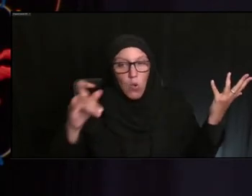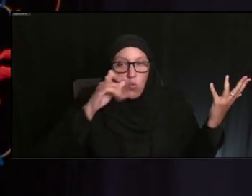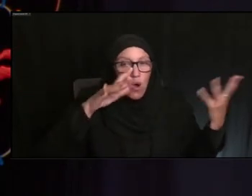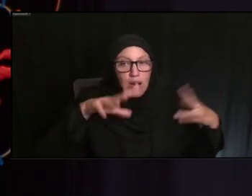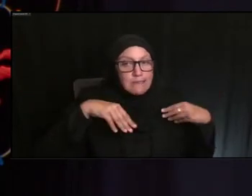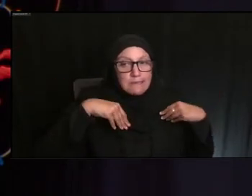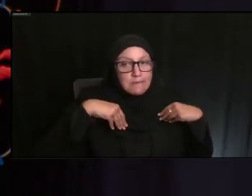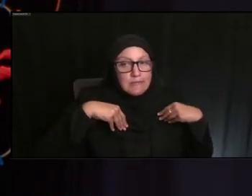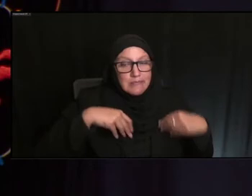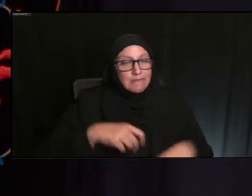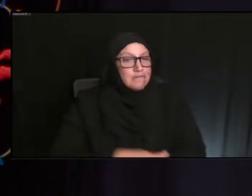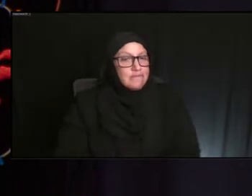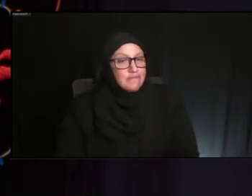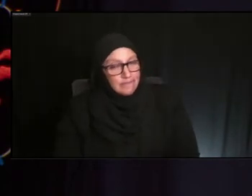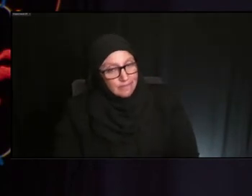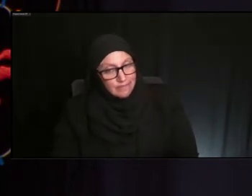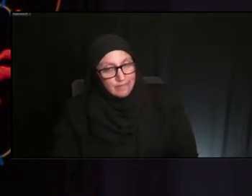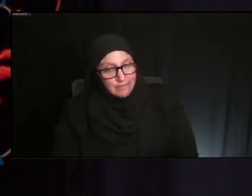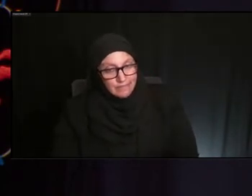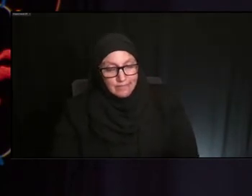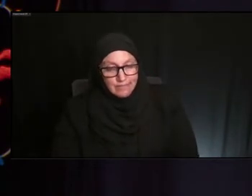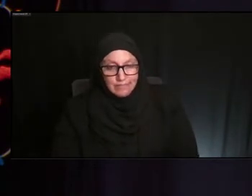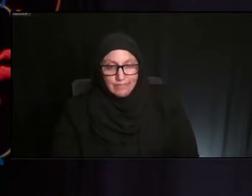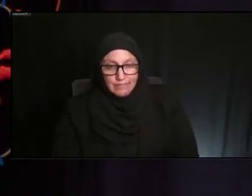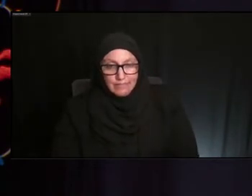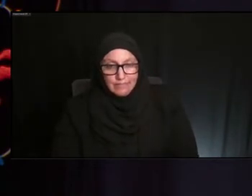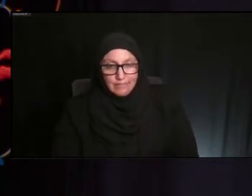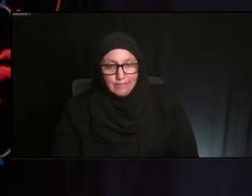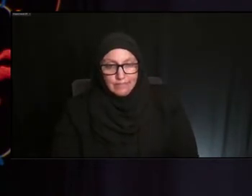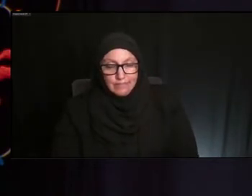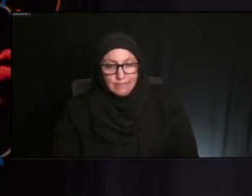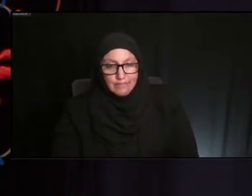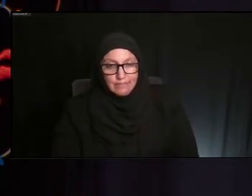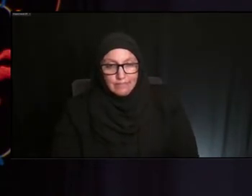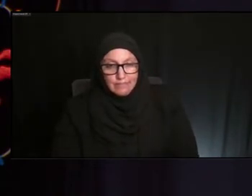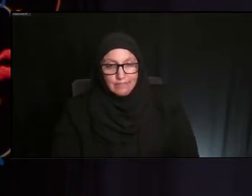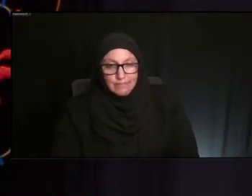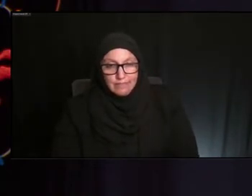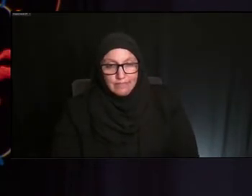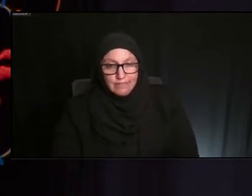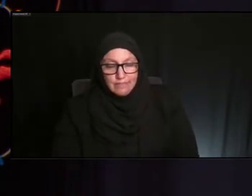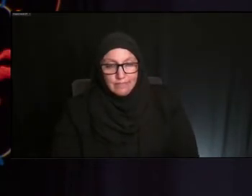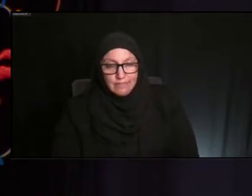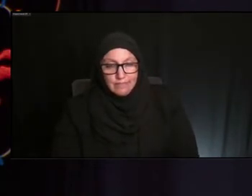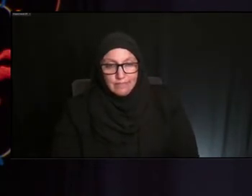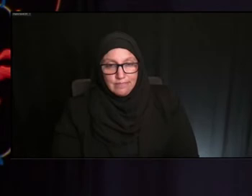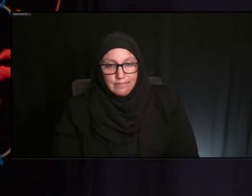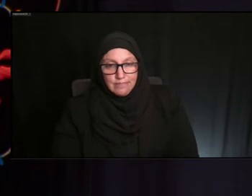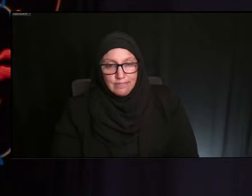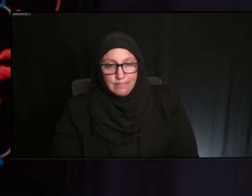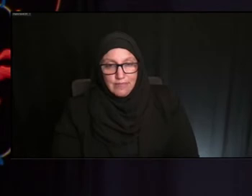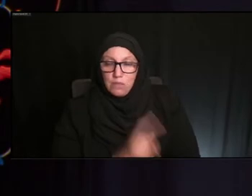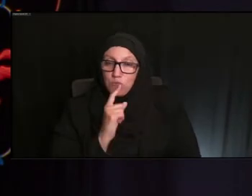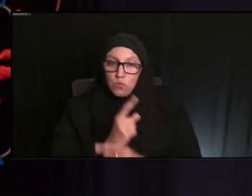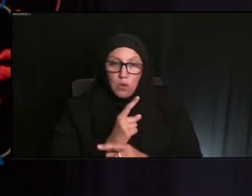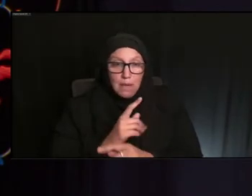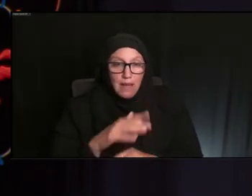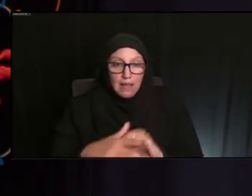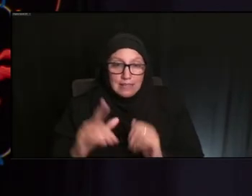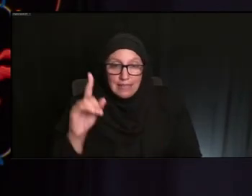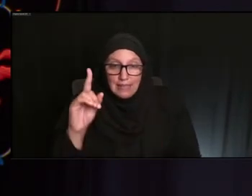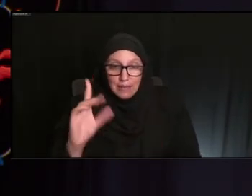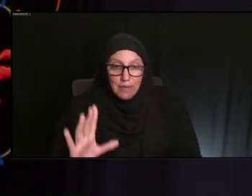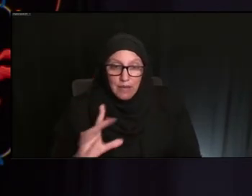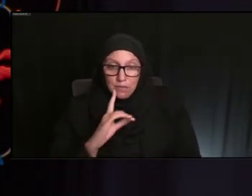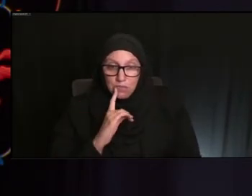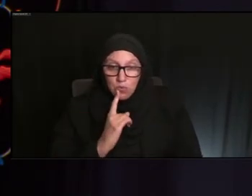What about his scholarly ability? Not talking about Islamic. I'm talking about